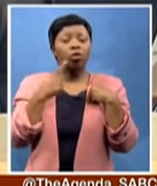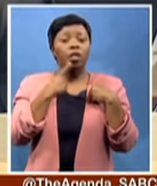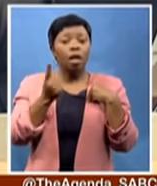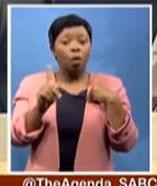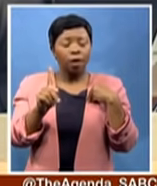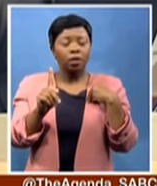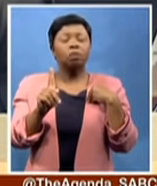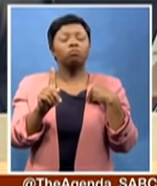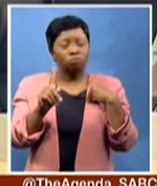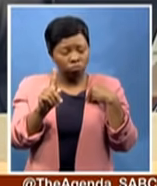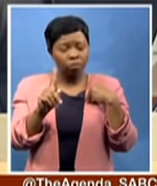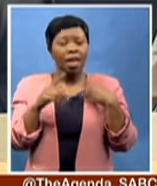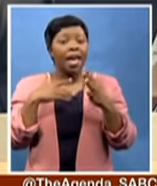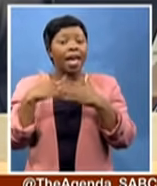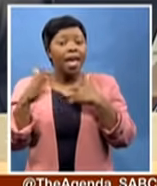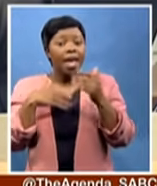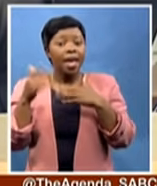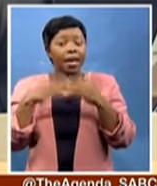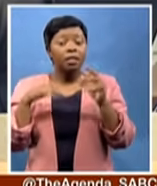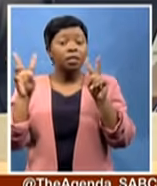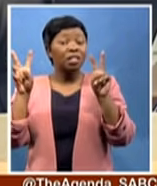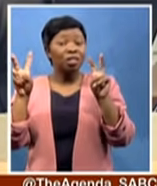under investigation by the Commission.